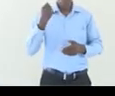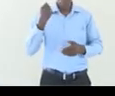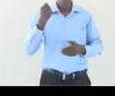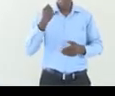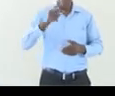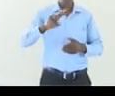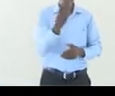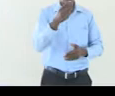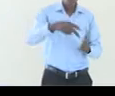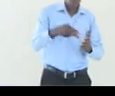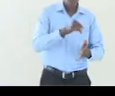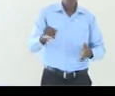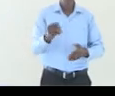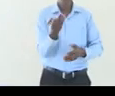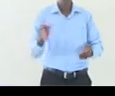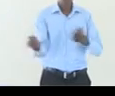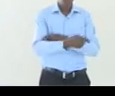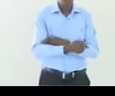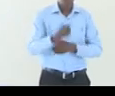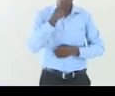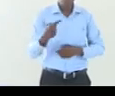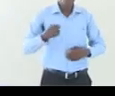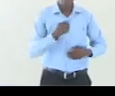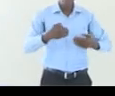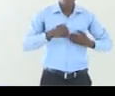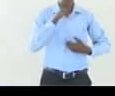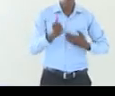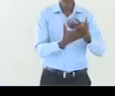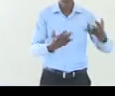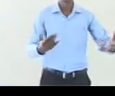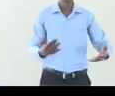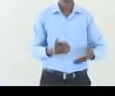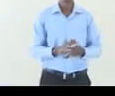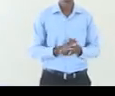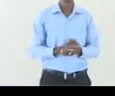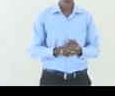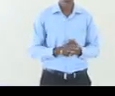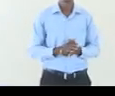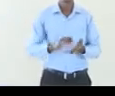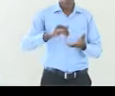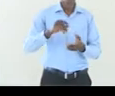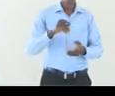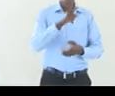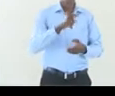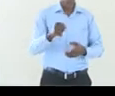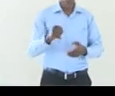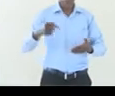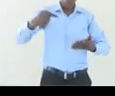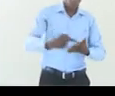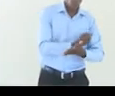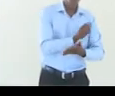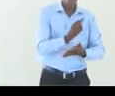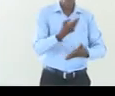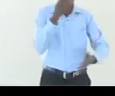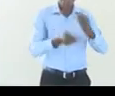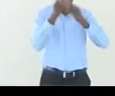Because second reading of today said, we have not had to shed our blood. Though the gospel bearer,